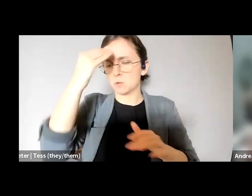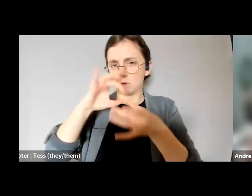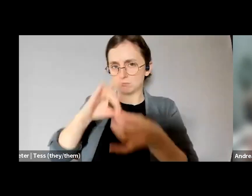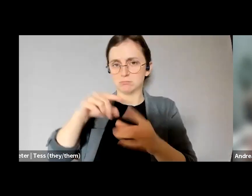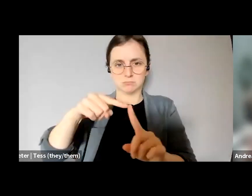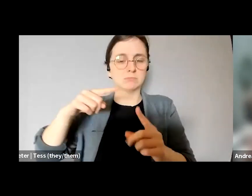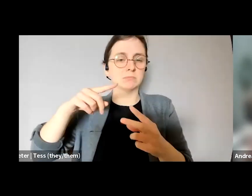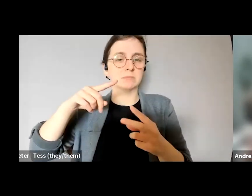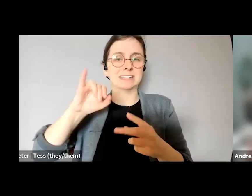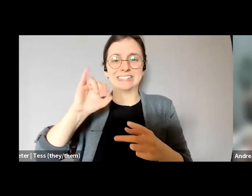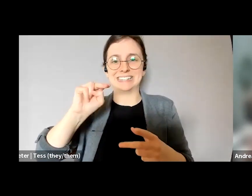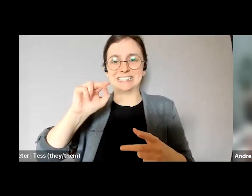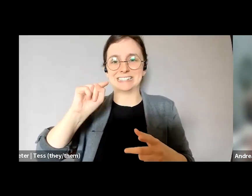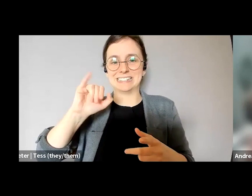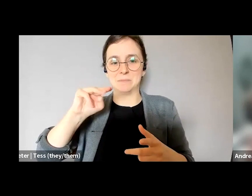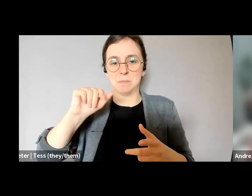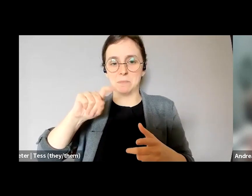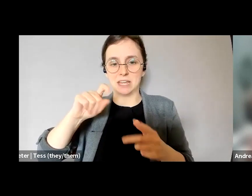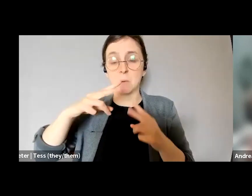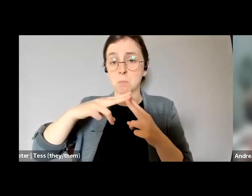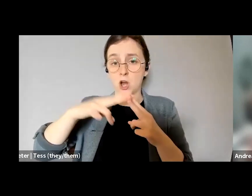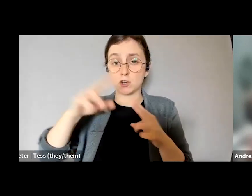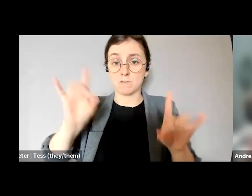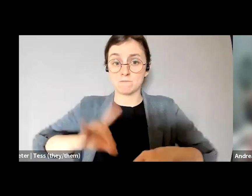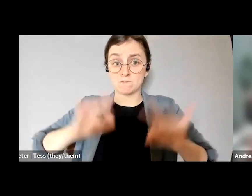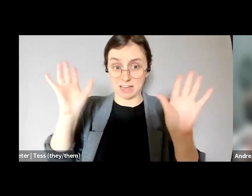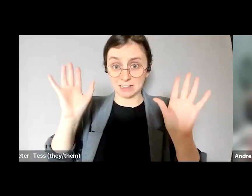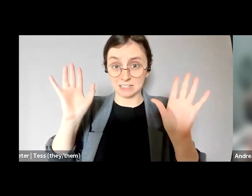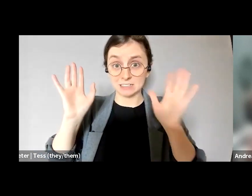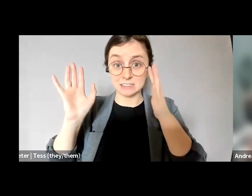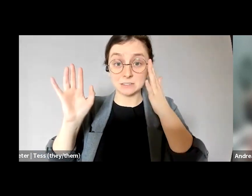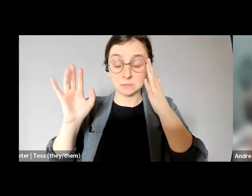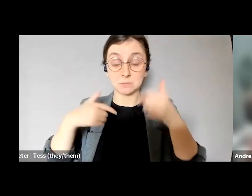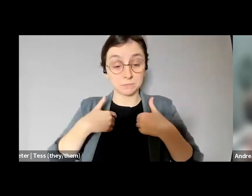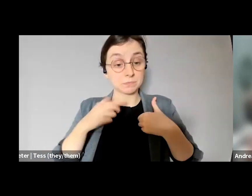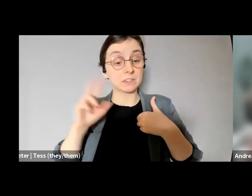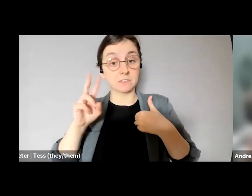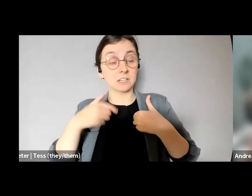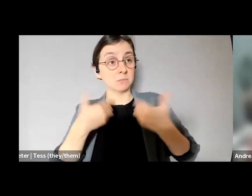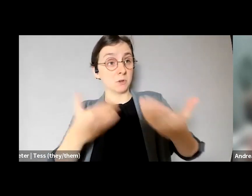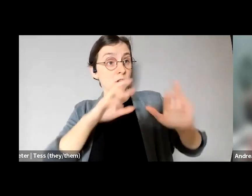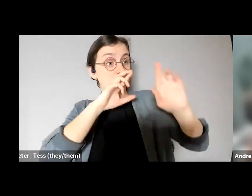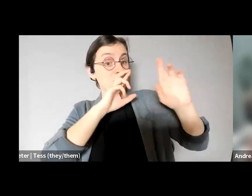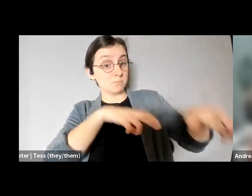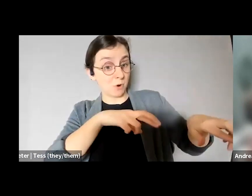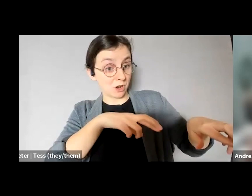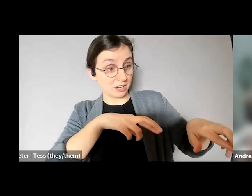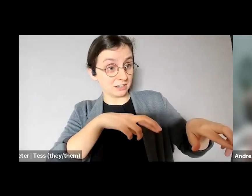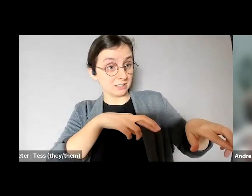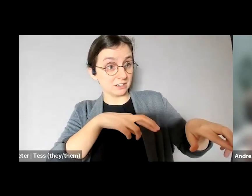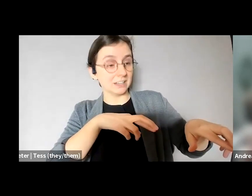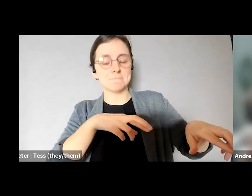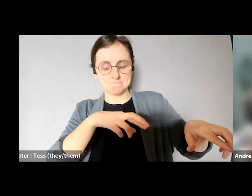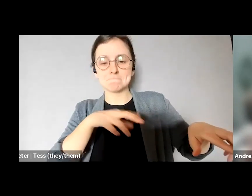that when a victim reports, that is often a more unsafe time. Once a perpetrator